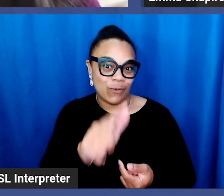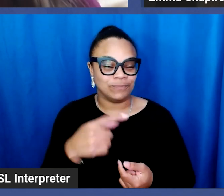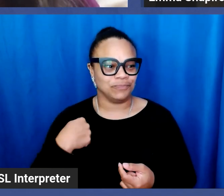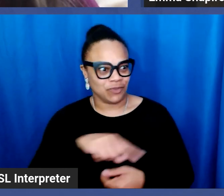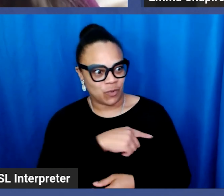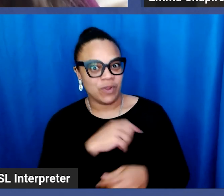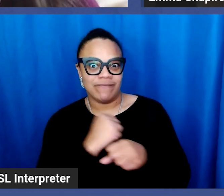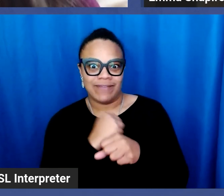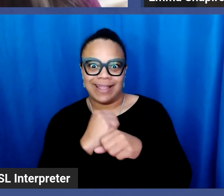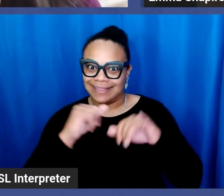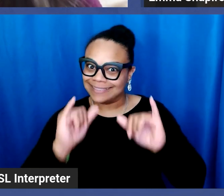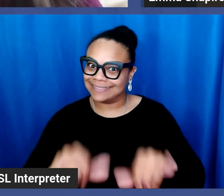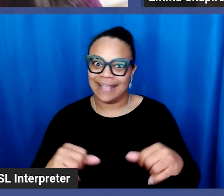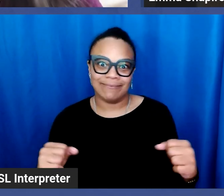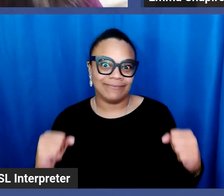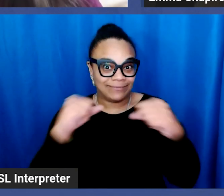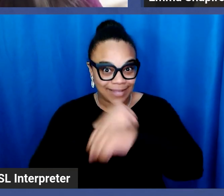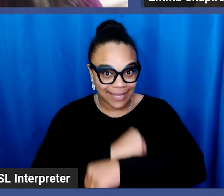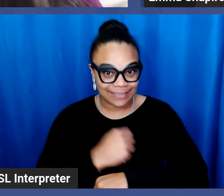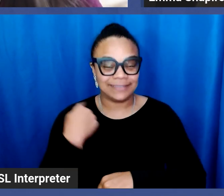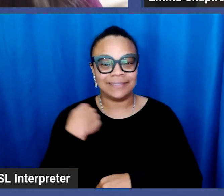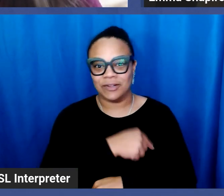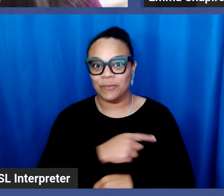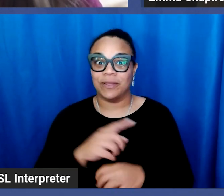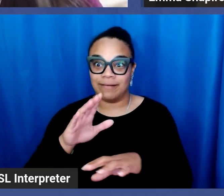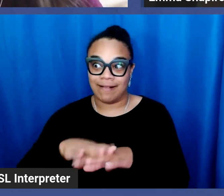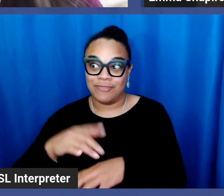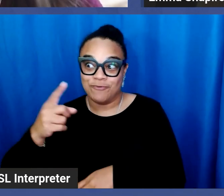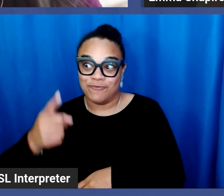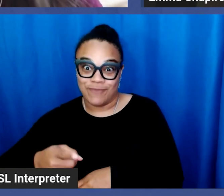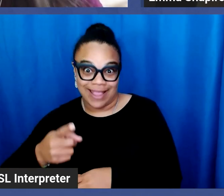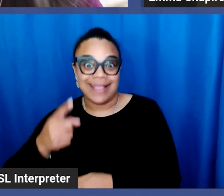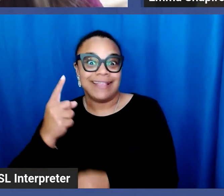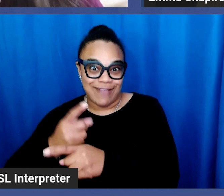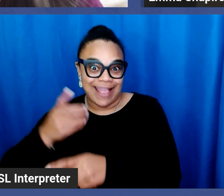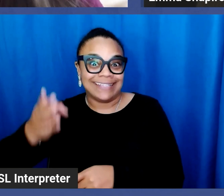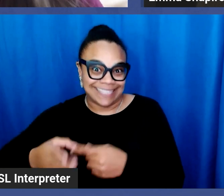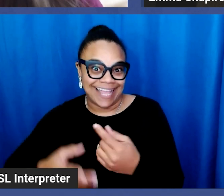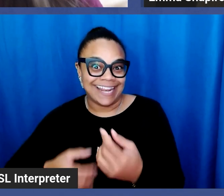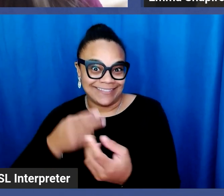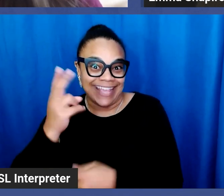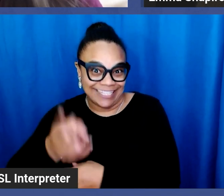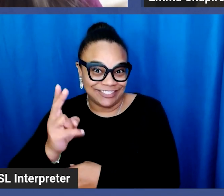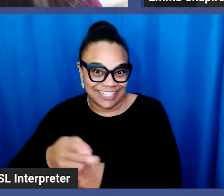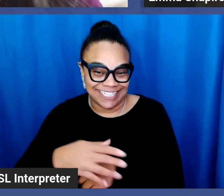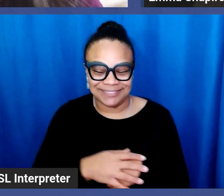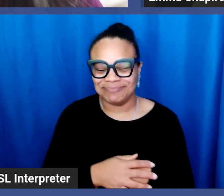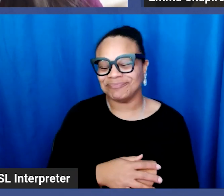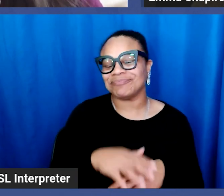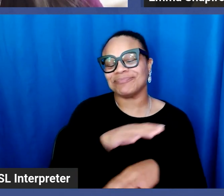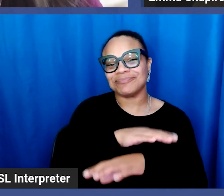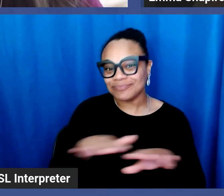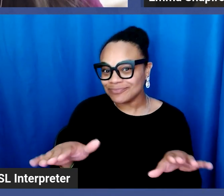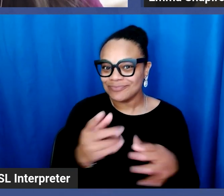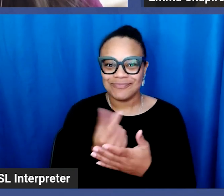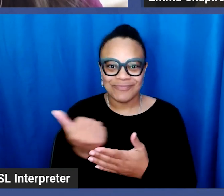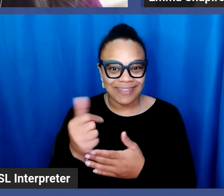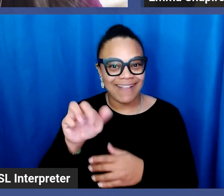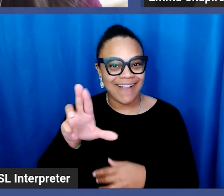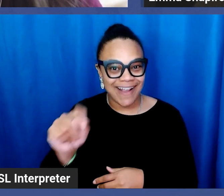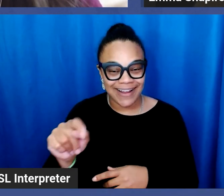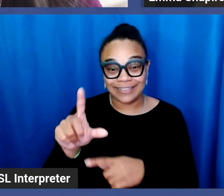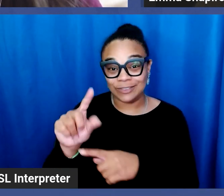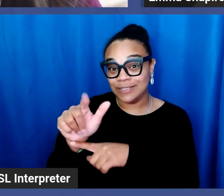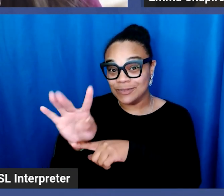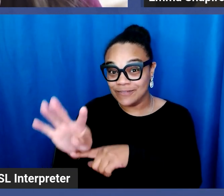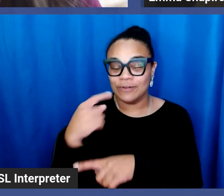fight and we're on the right side of history here. So Don't Delete Art in 2024, we saw a lot